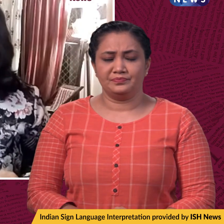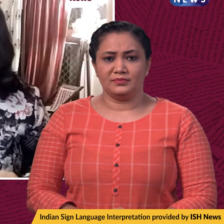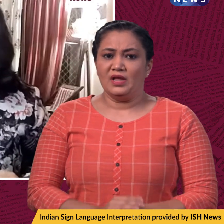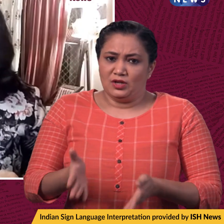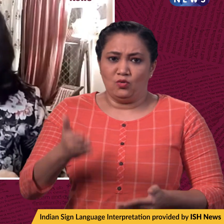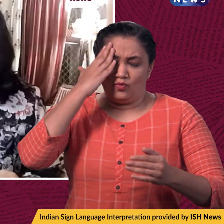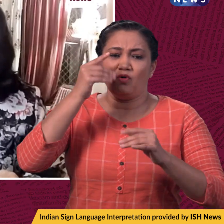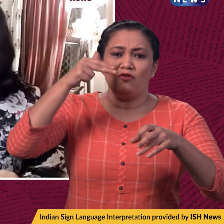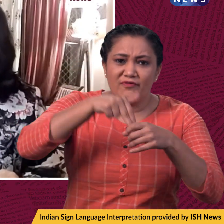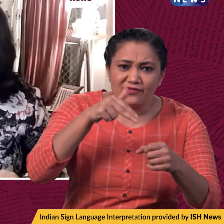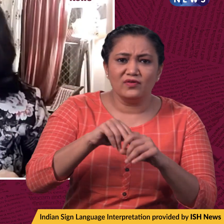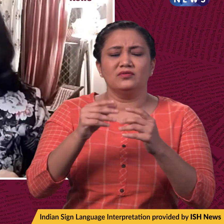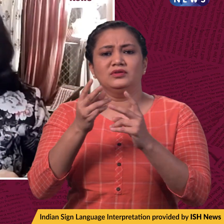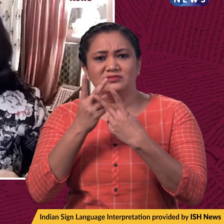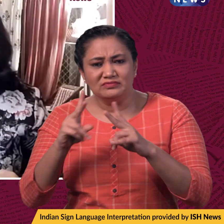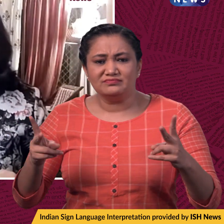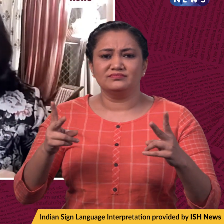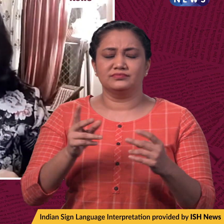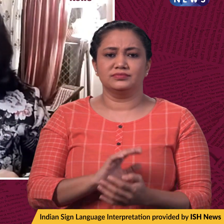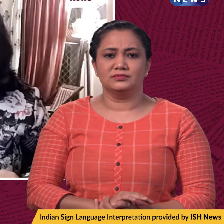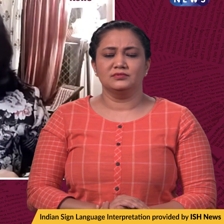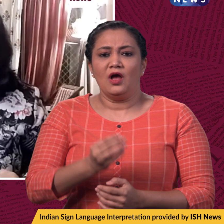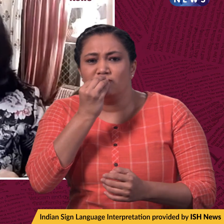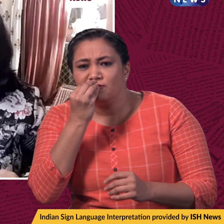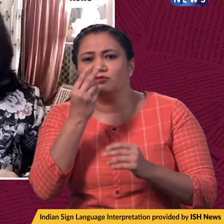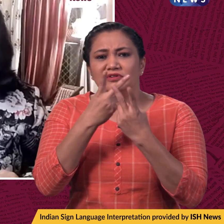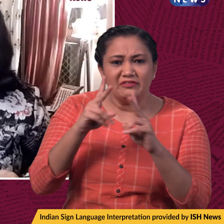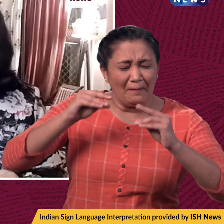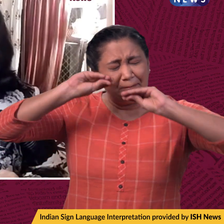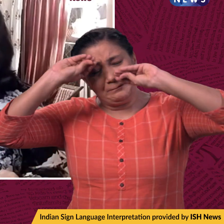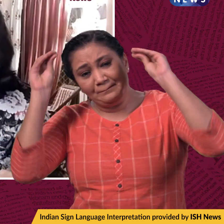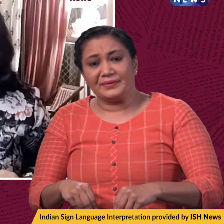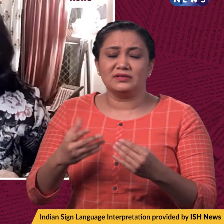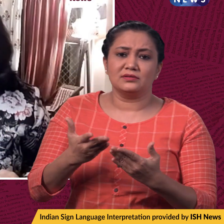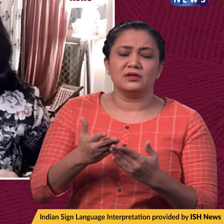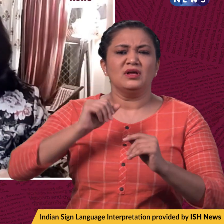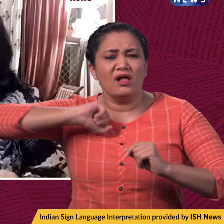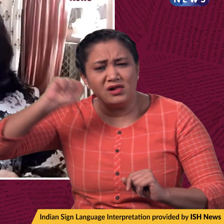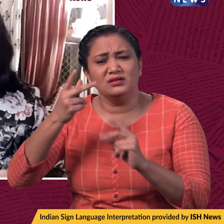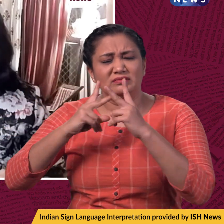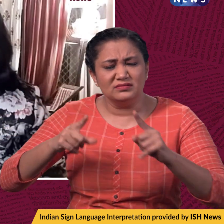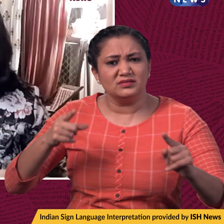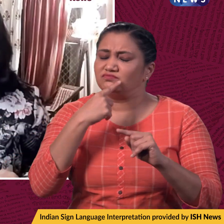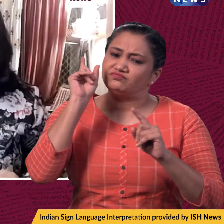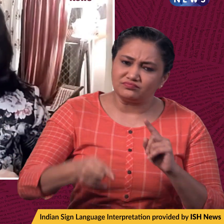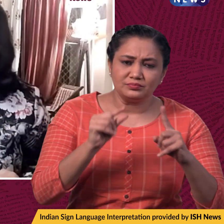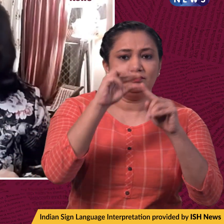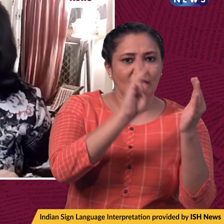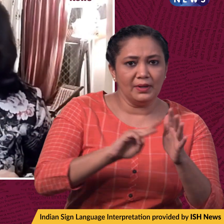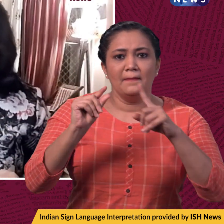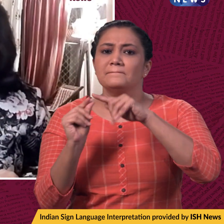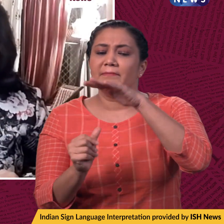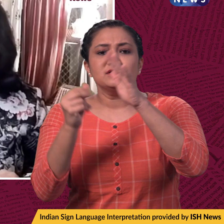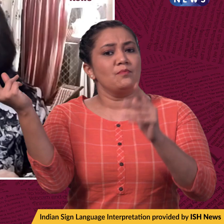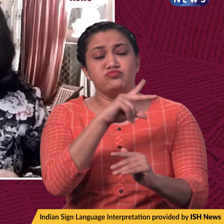there's massive shortage of fuel and essential food items, and there have been protests demanding the Prime